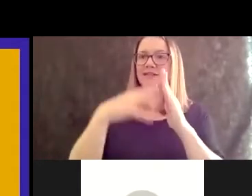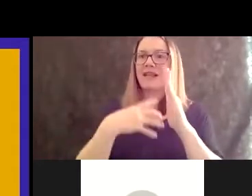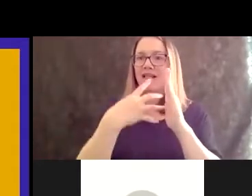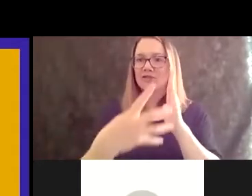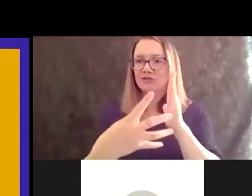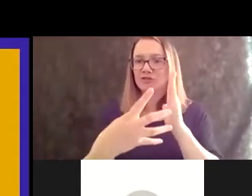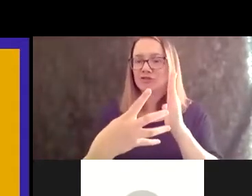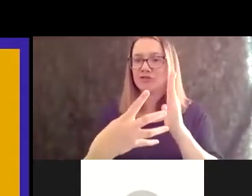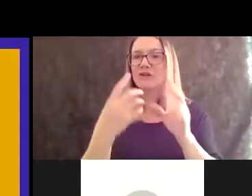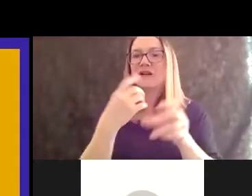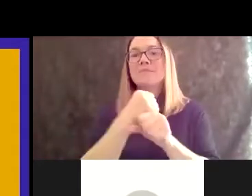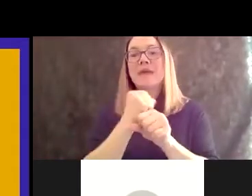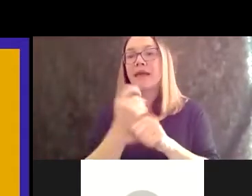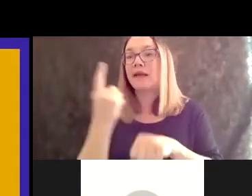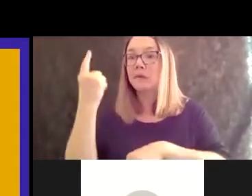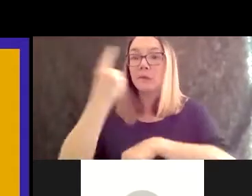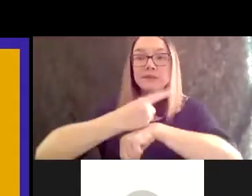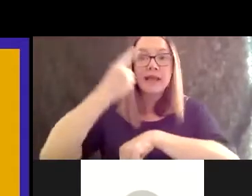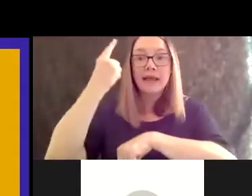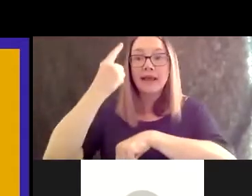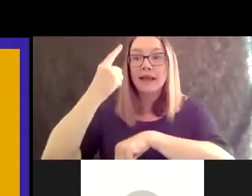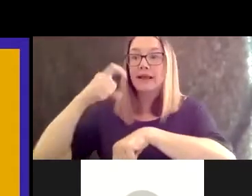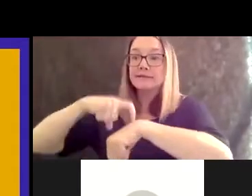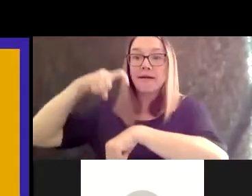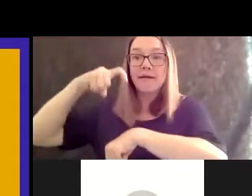a certain day or time for it, and